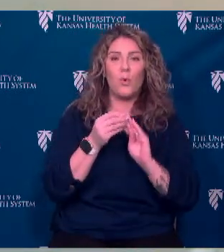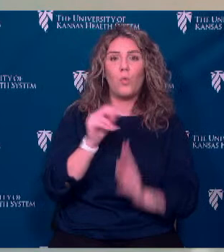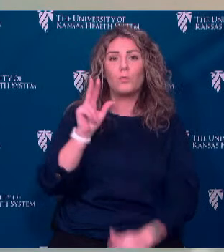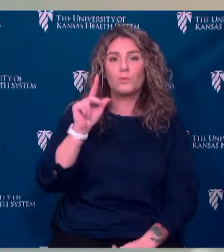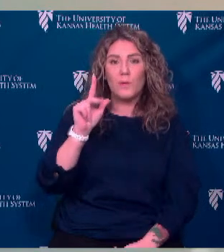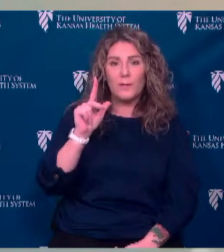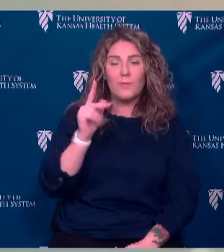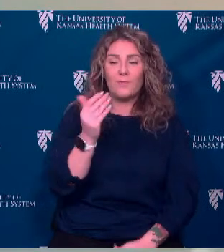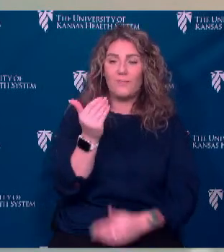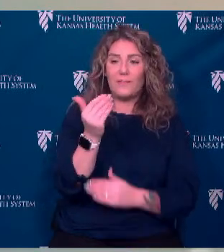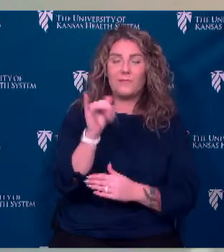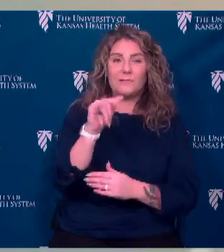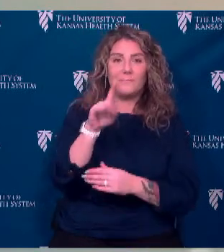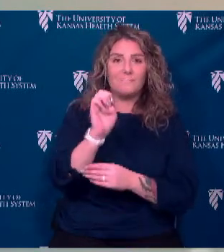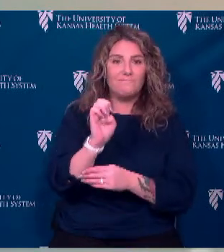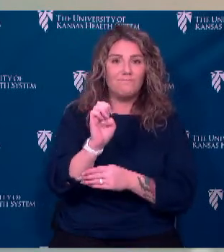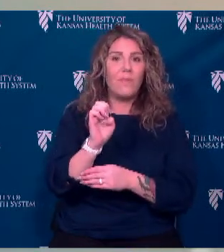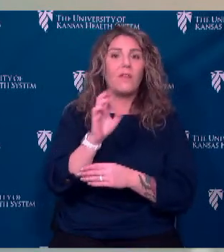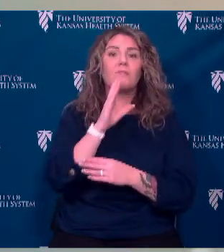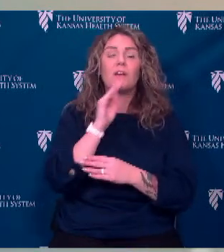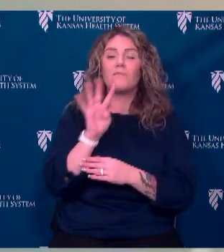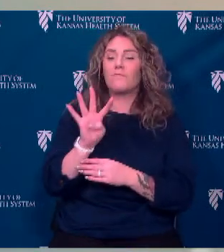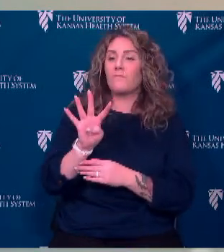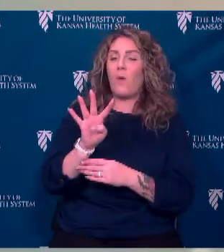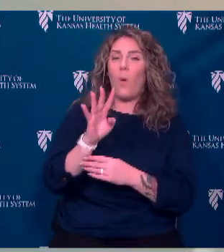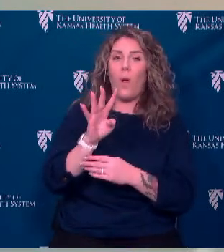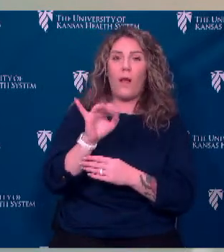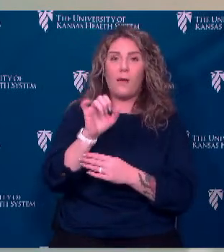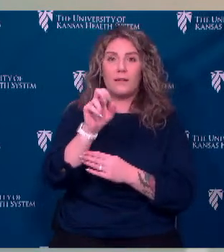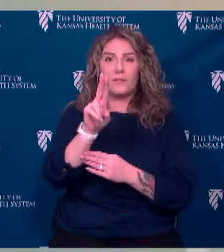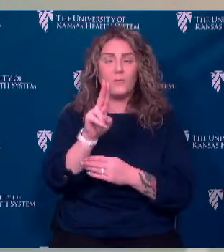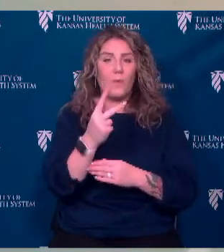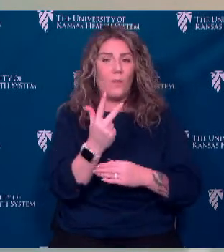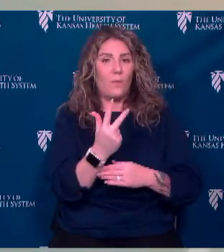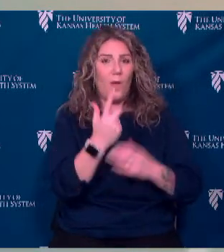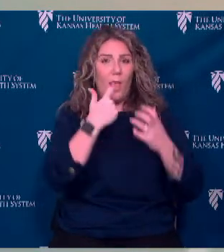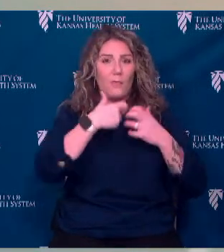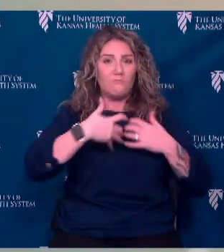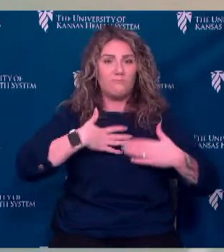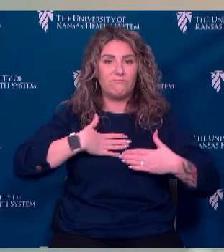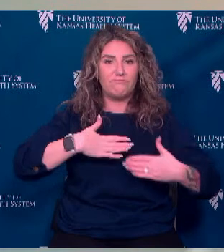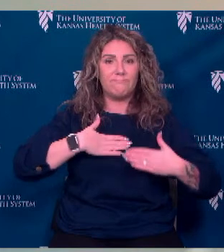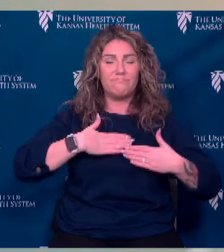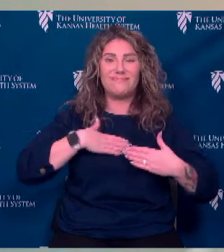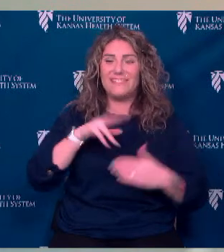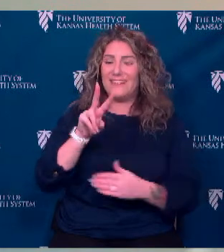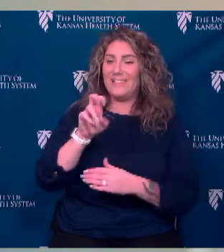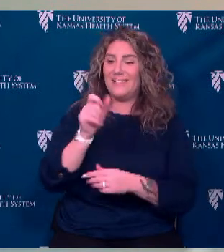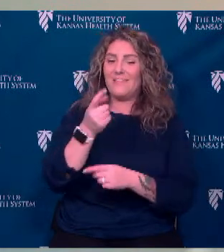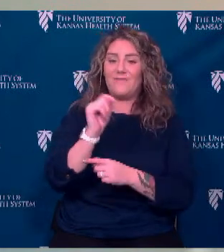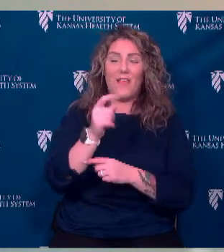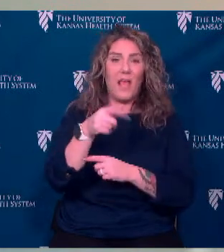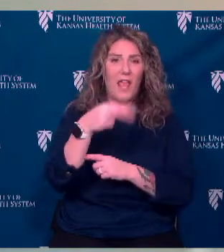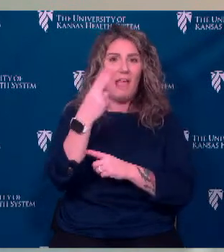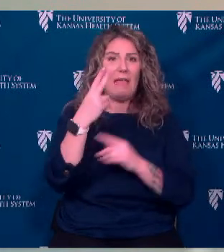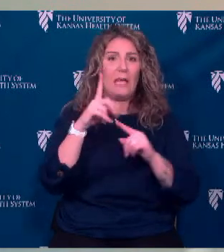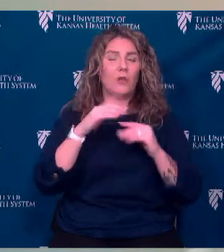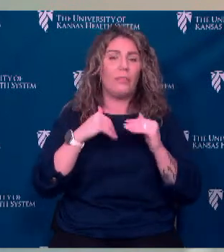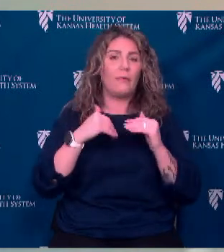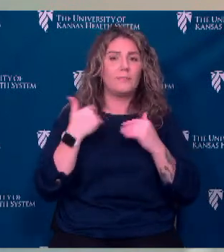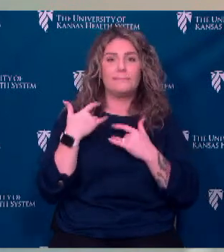8 recovering, 4 of those in the ICU, 3 on vents, and that vent number is higher than our